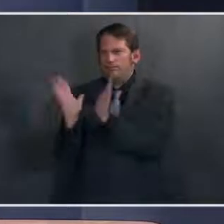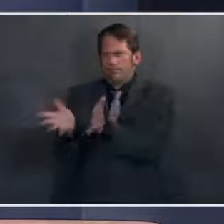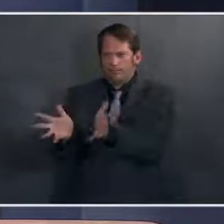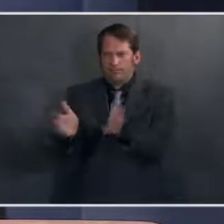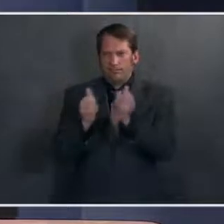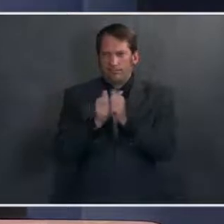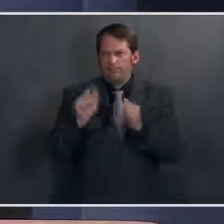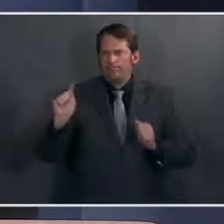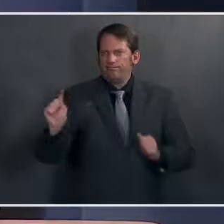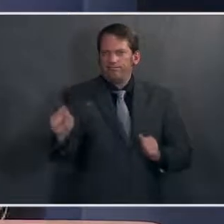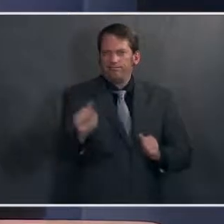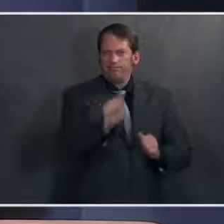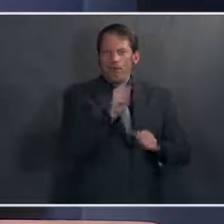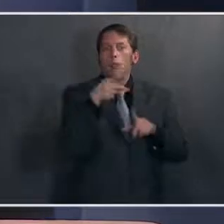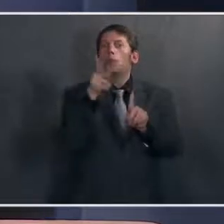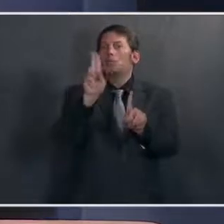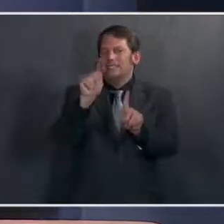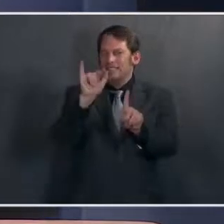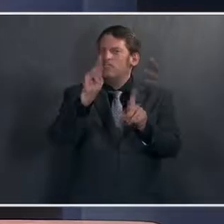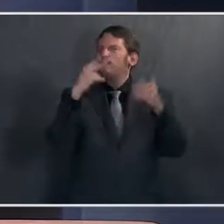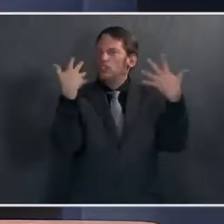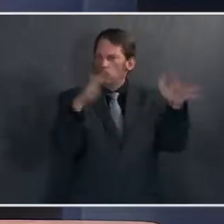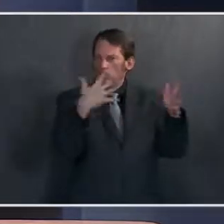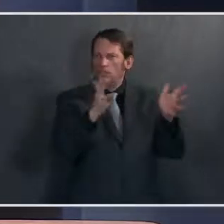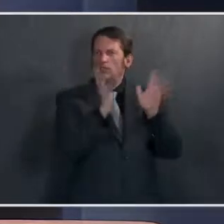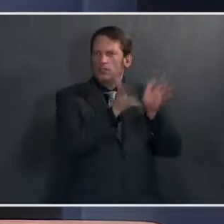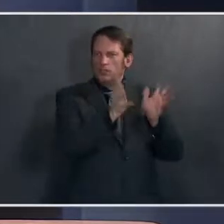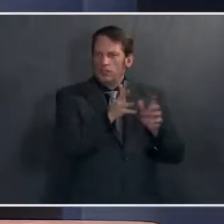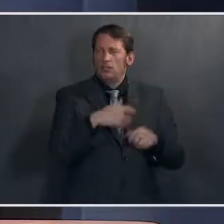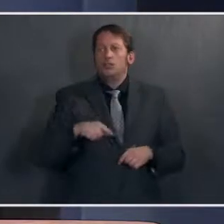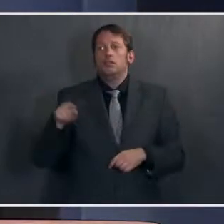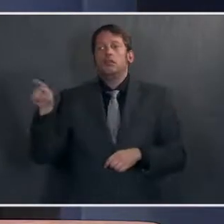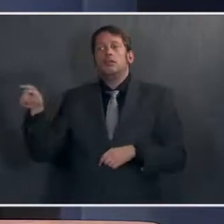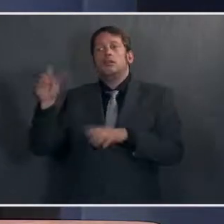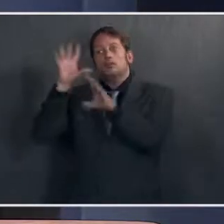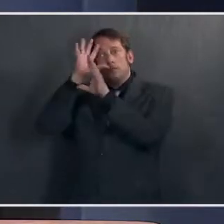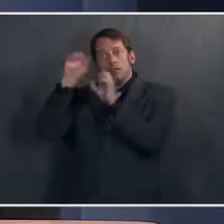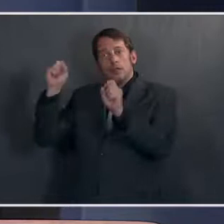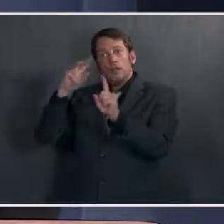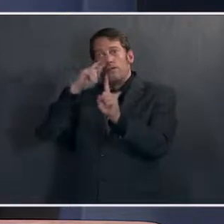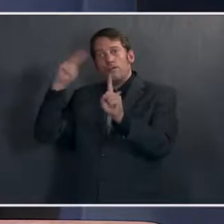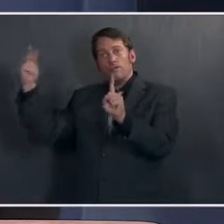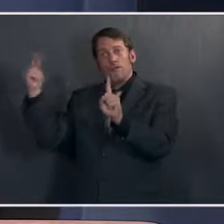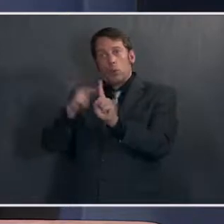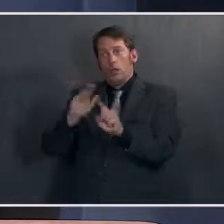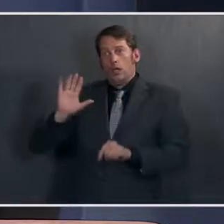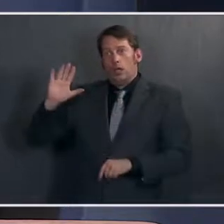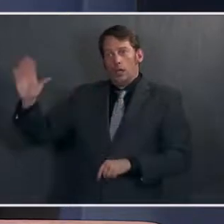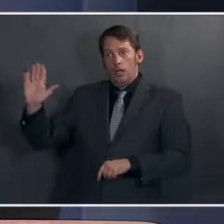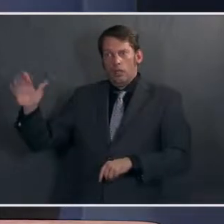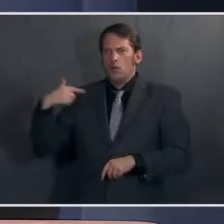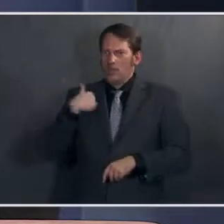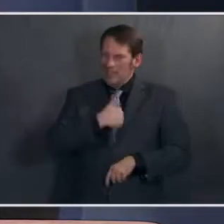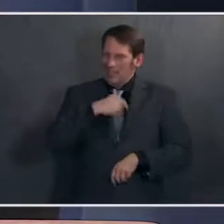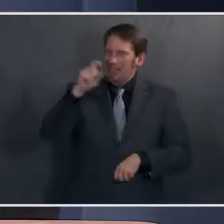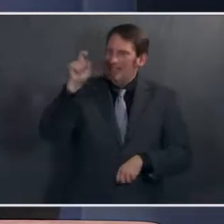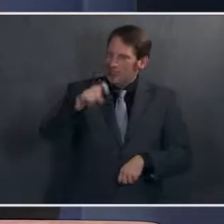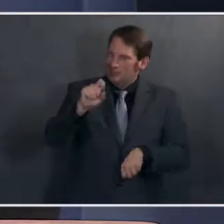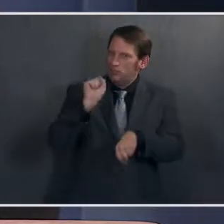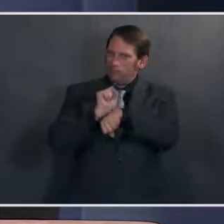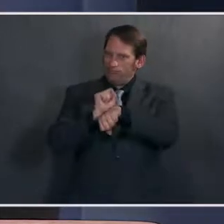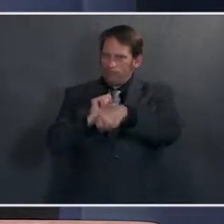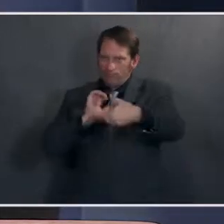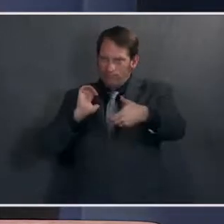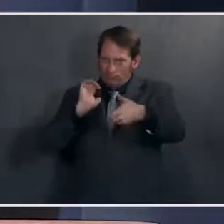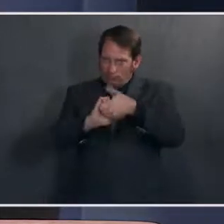the president's view and the administration's view is that we need to work with our allies, we need to work with our partners to